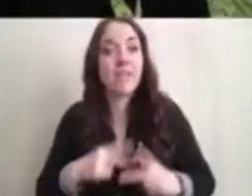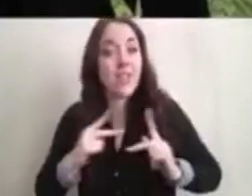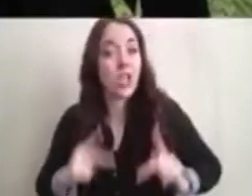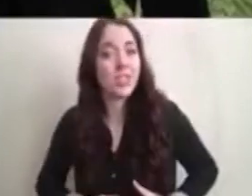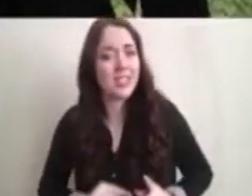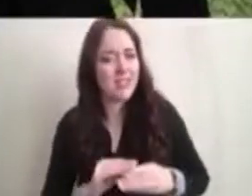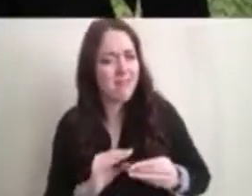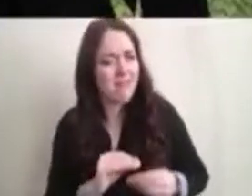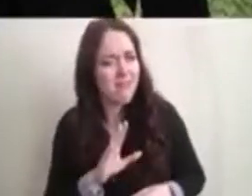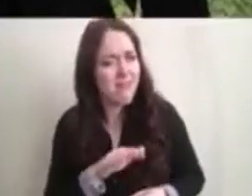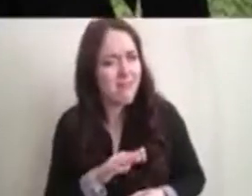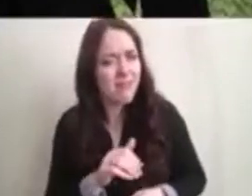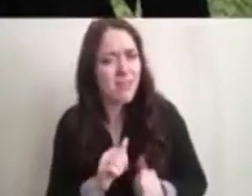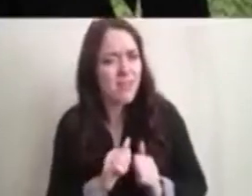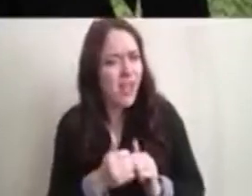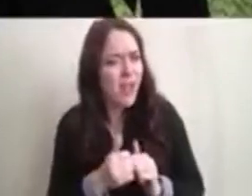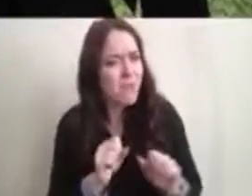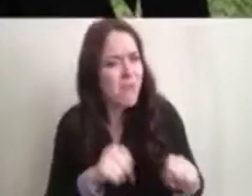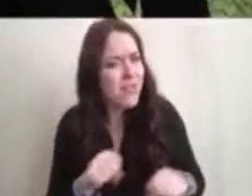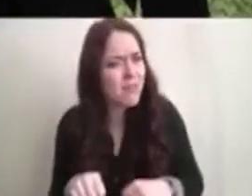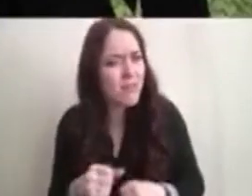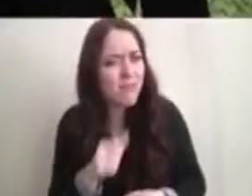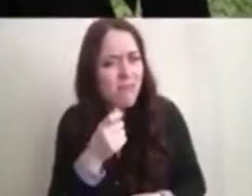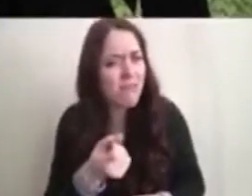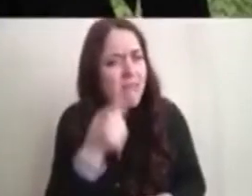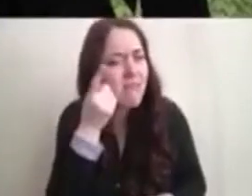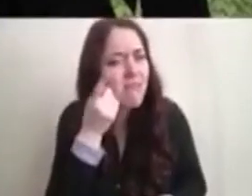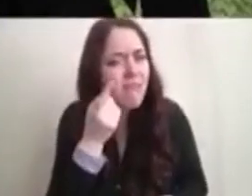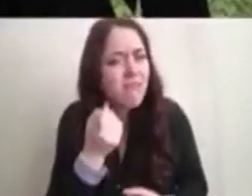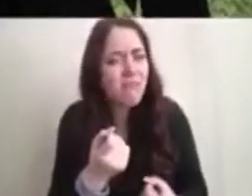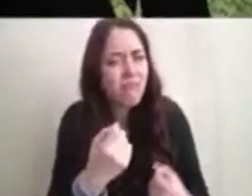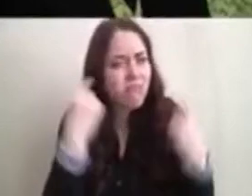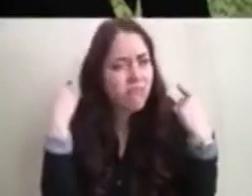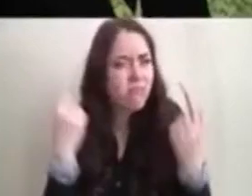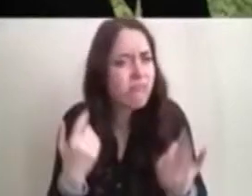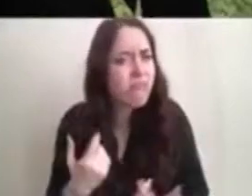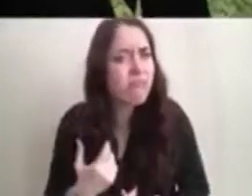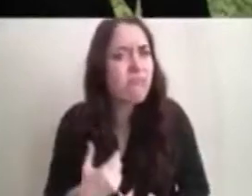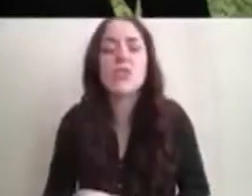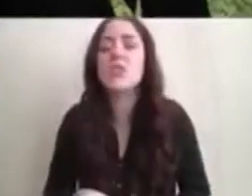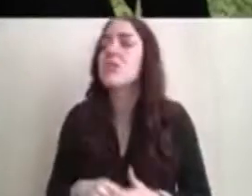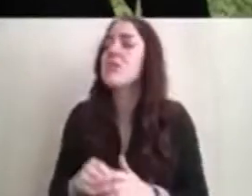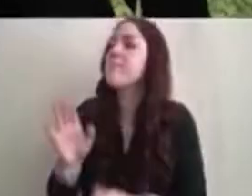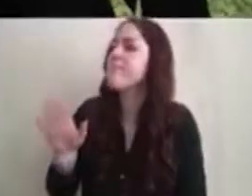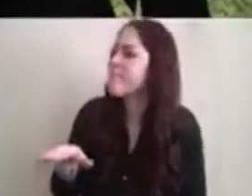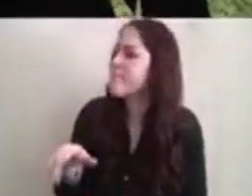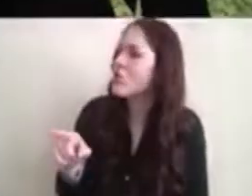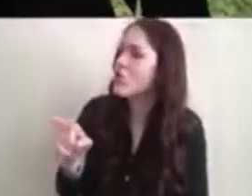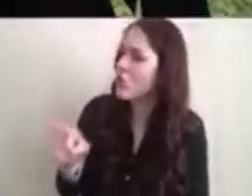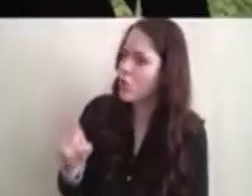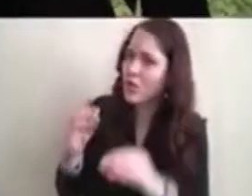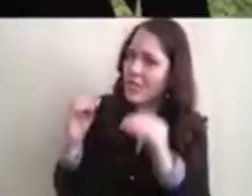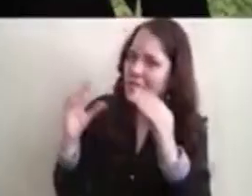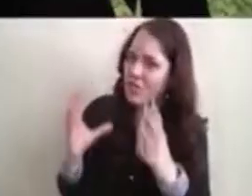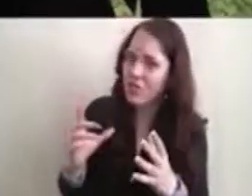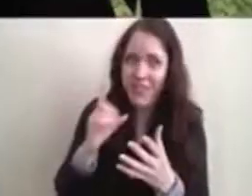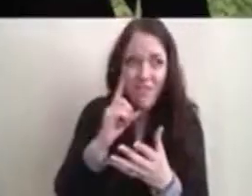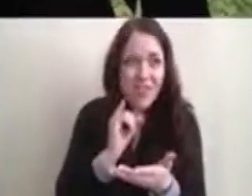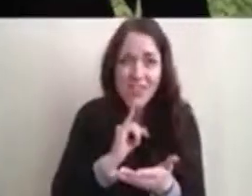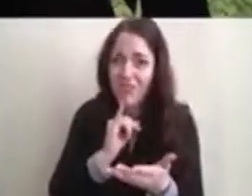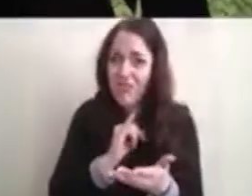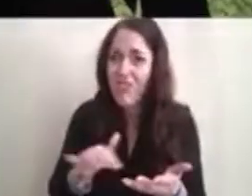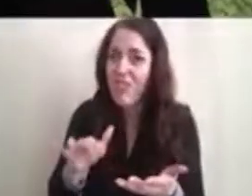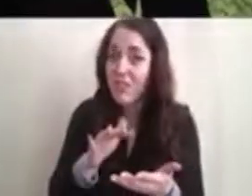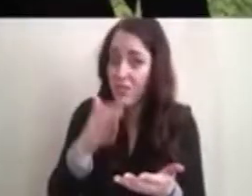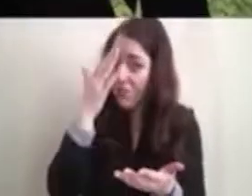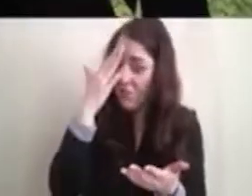things? I assure you that we speak about what we know and testify about what we have seen,